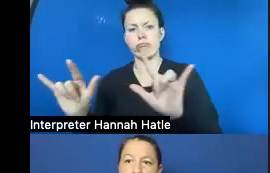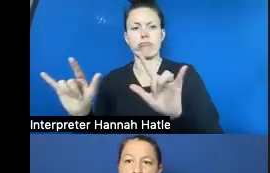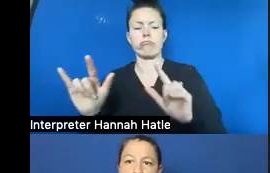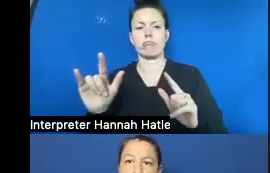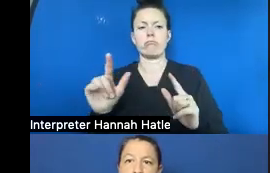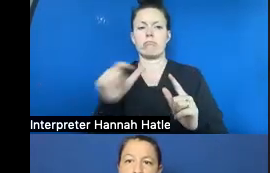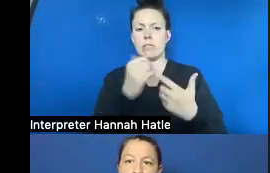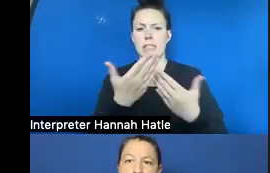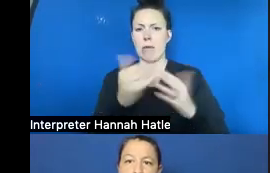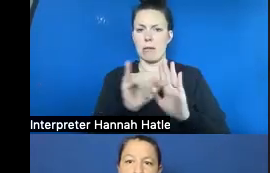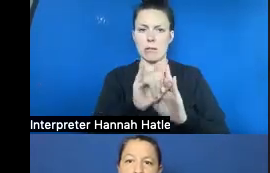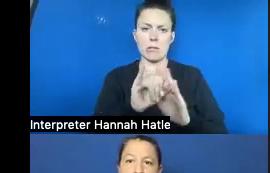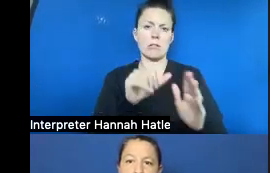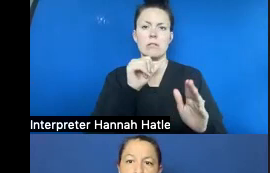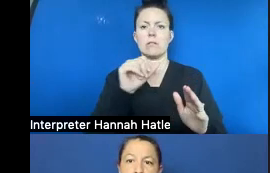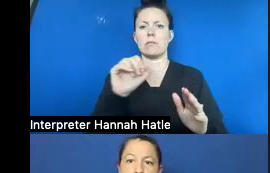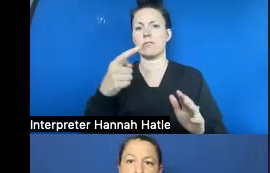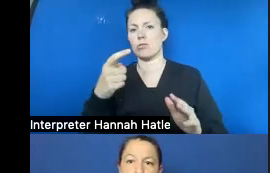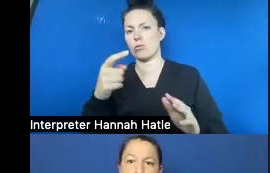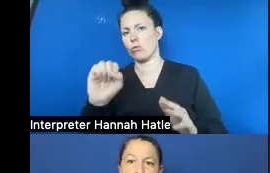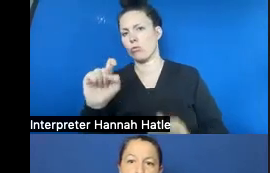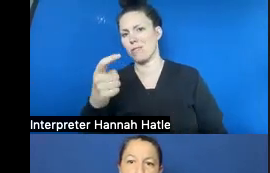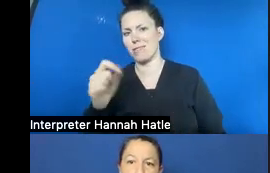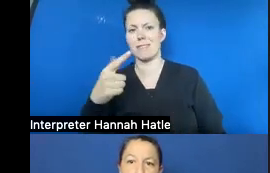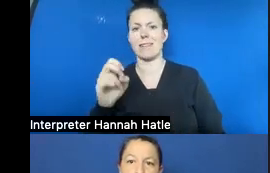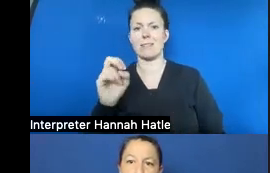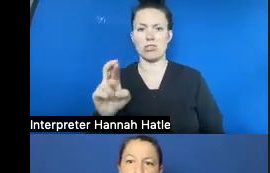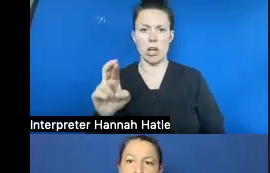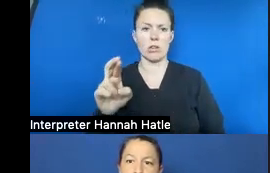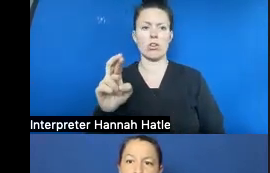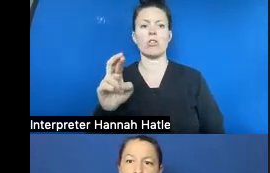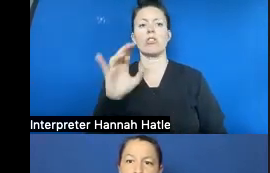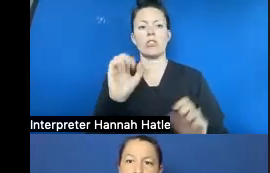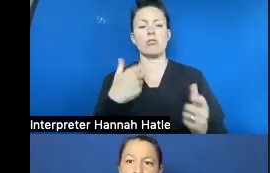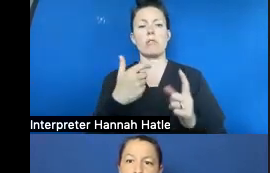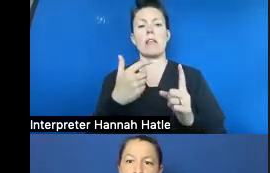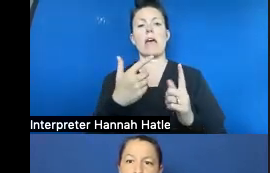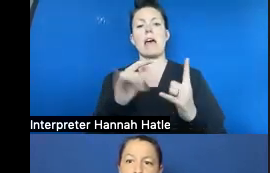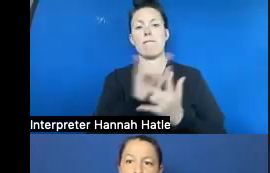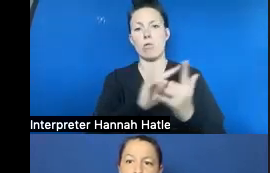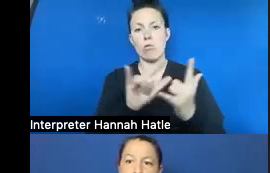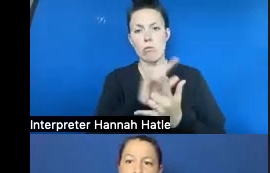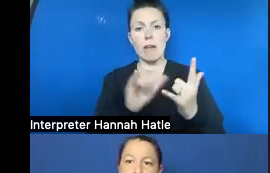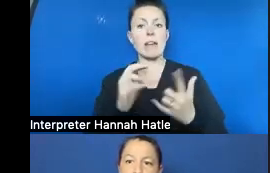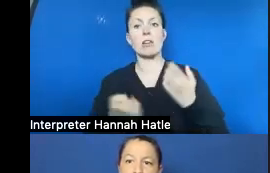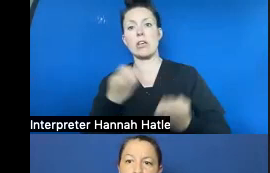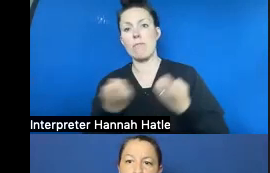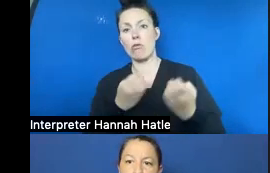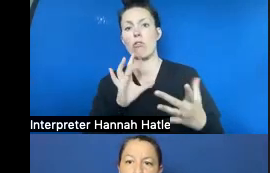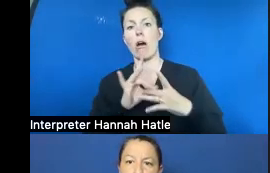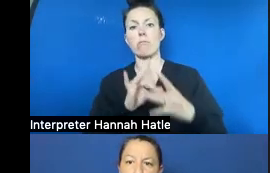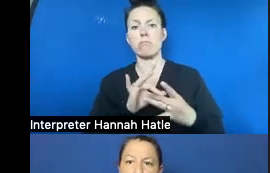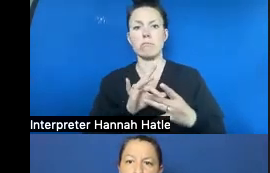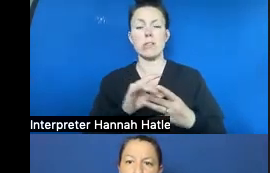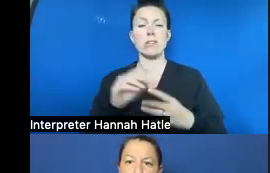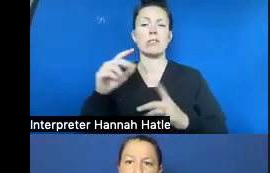So regardless of sex, gender, it's a sexual, romantic, emotional. So you may hear people use the word